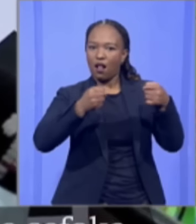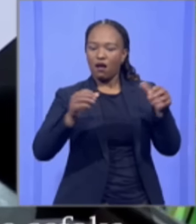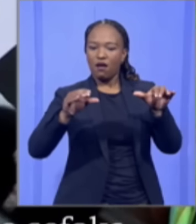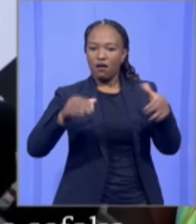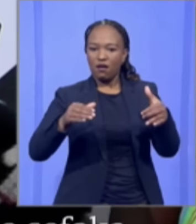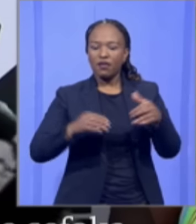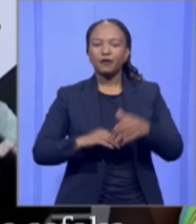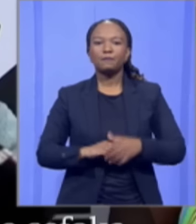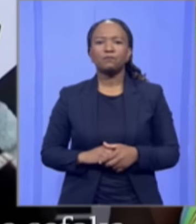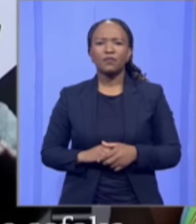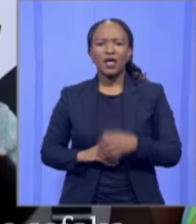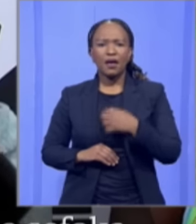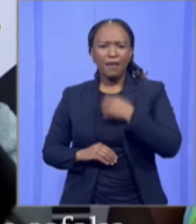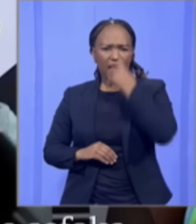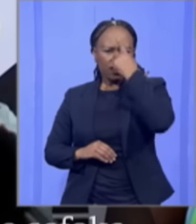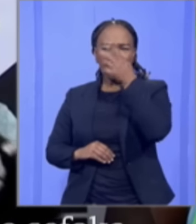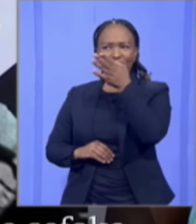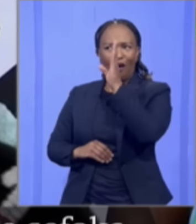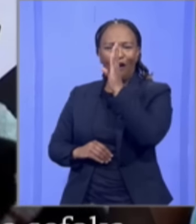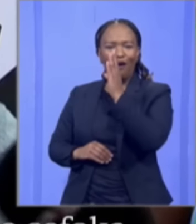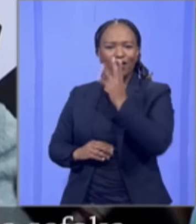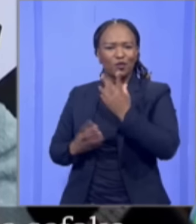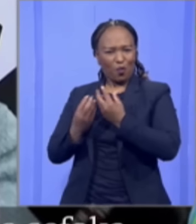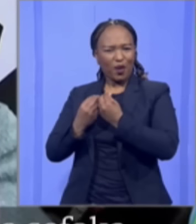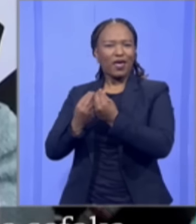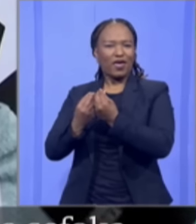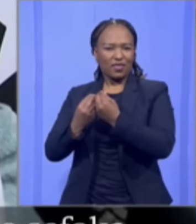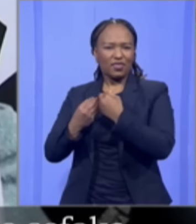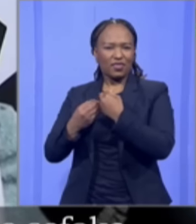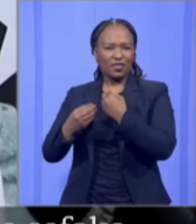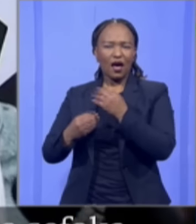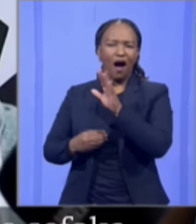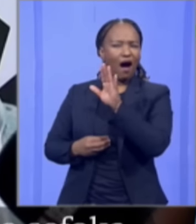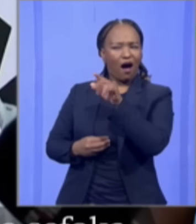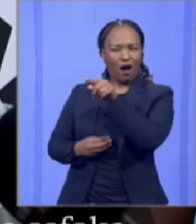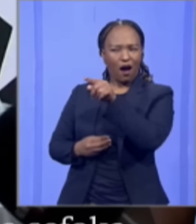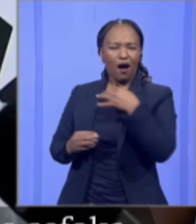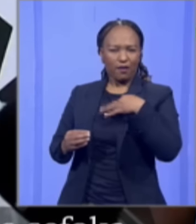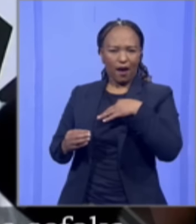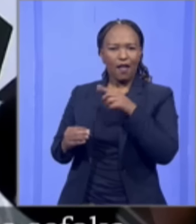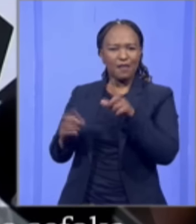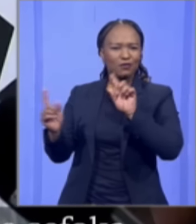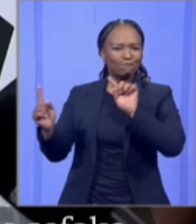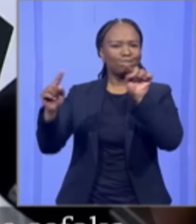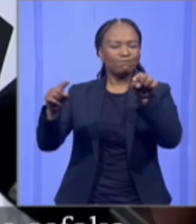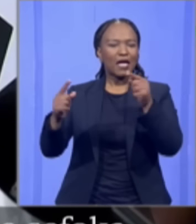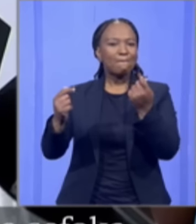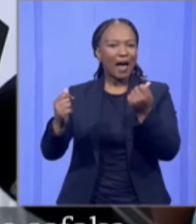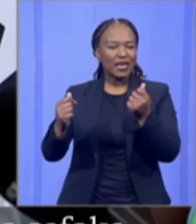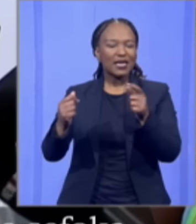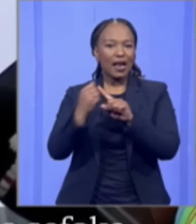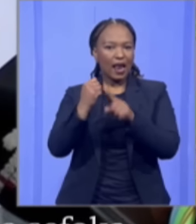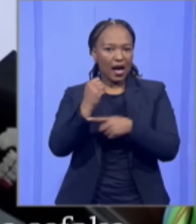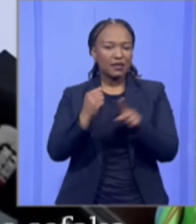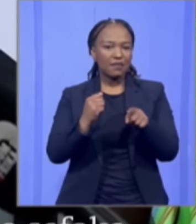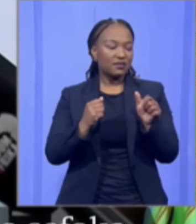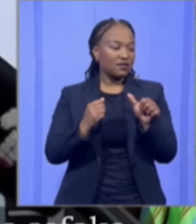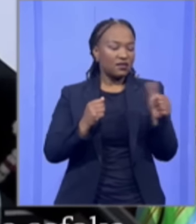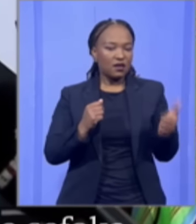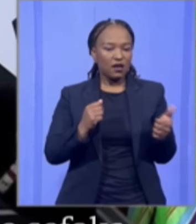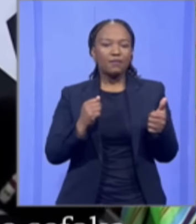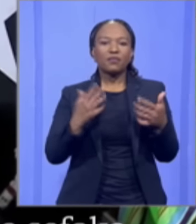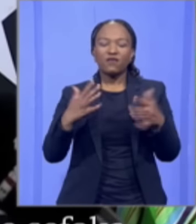with me. I think he felt the pain that I was feeling, that, you know what, this girl, she had to take her last money, she had to go next door. But this time around, I have to